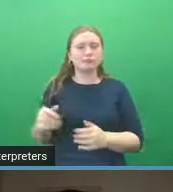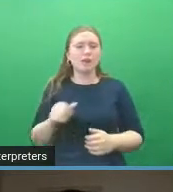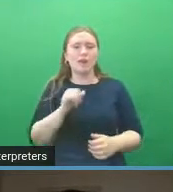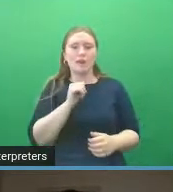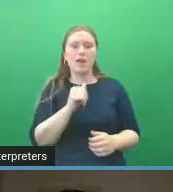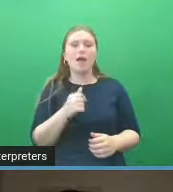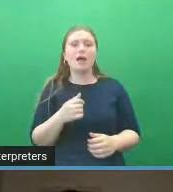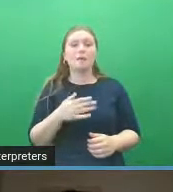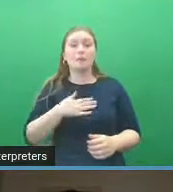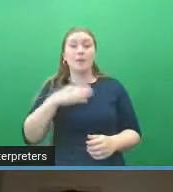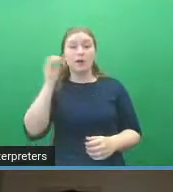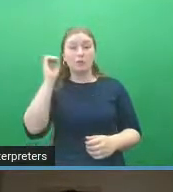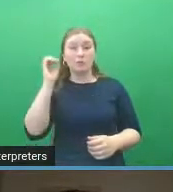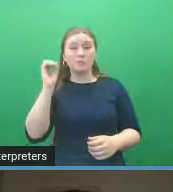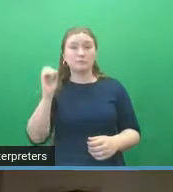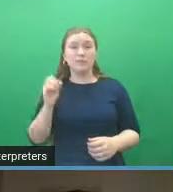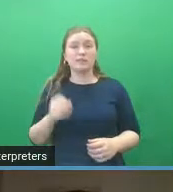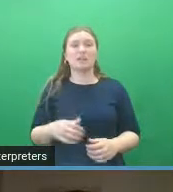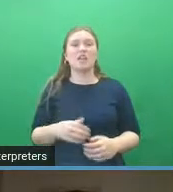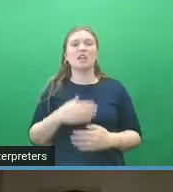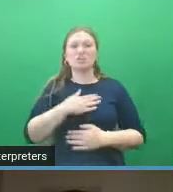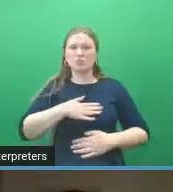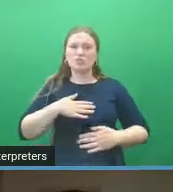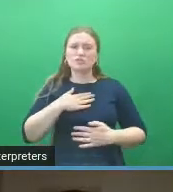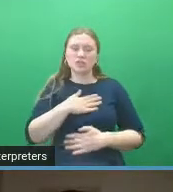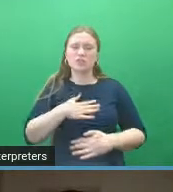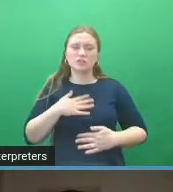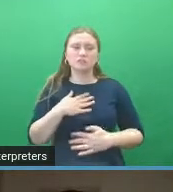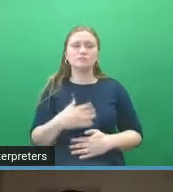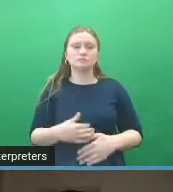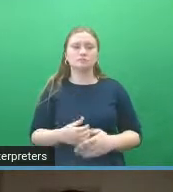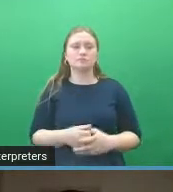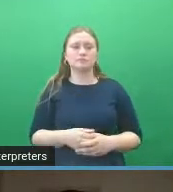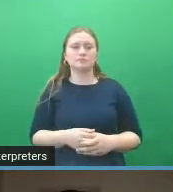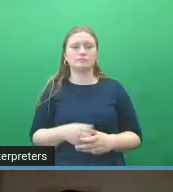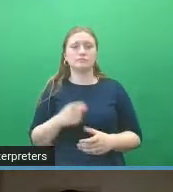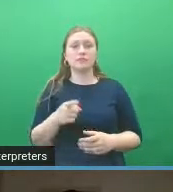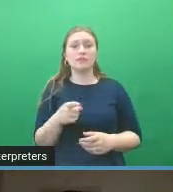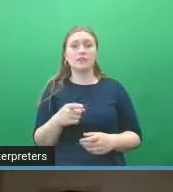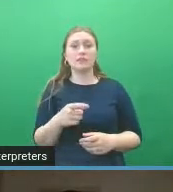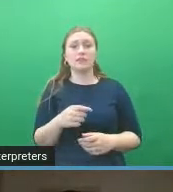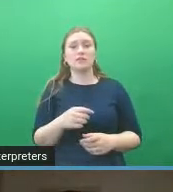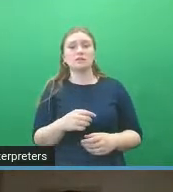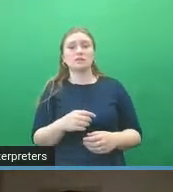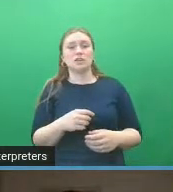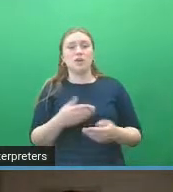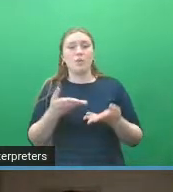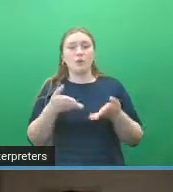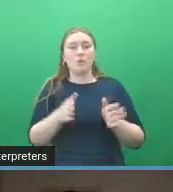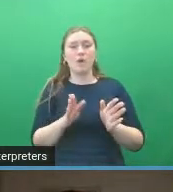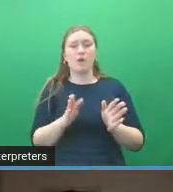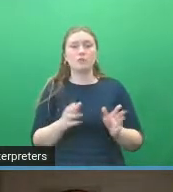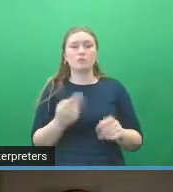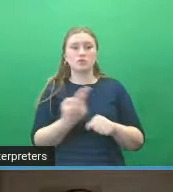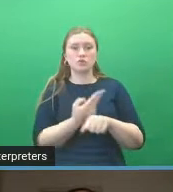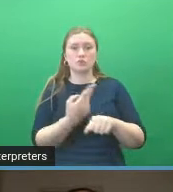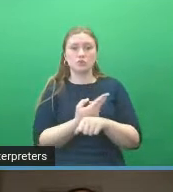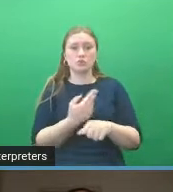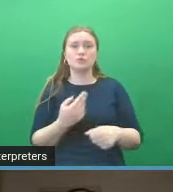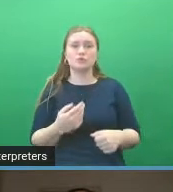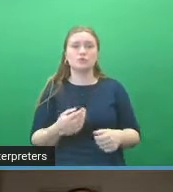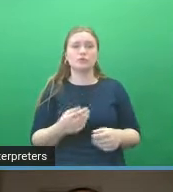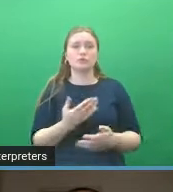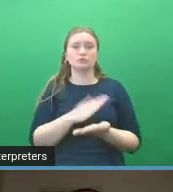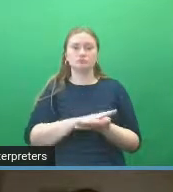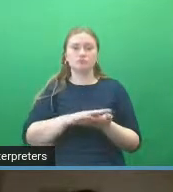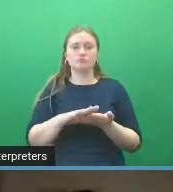was valued. Overall, I think just the fact that the system was user-friendly, it was totally a more relaxed learning atmosphere, and I was able to attend